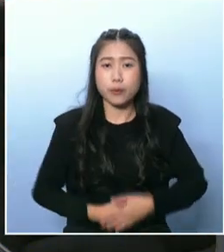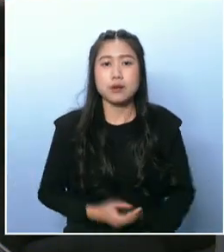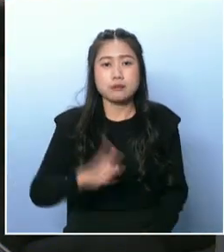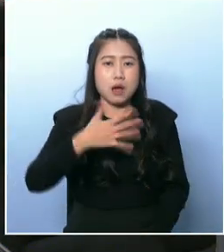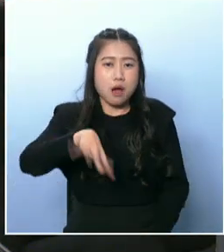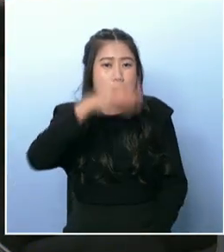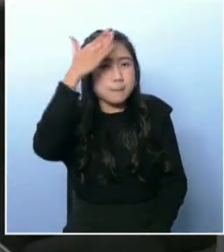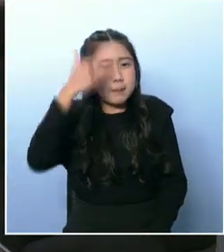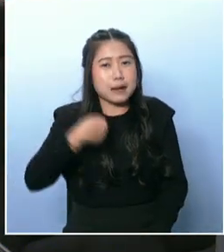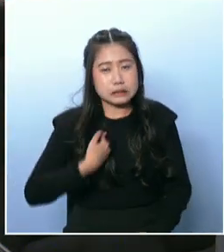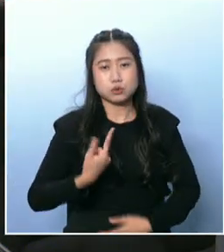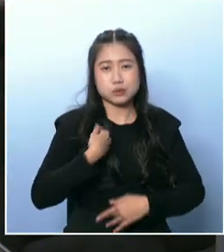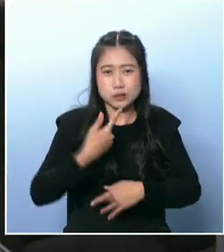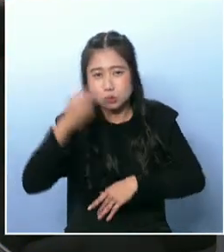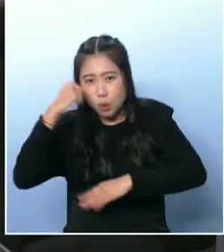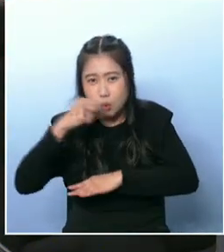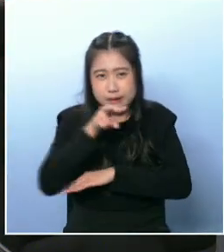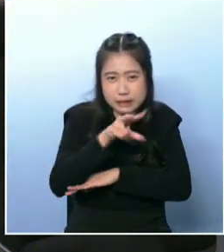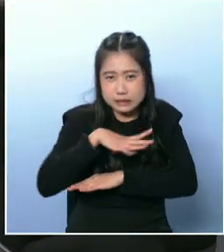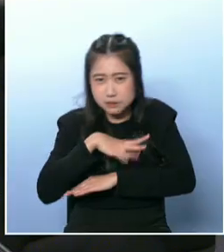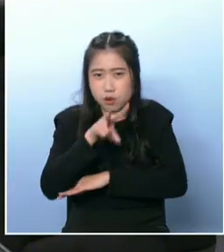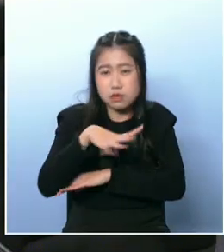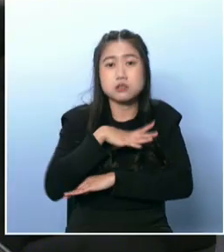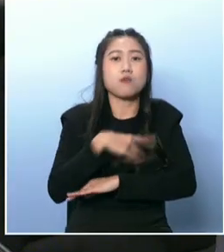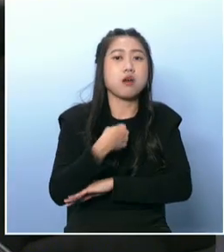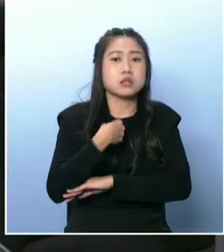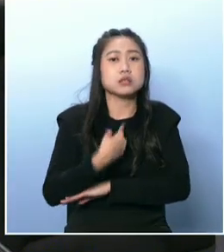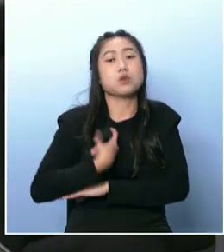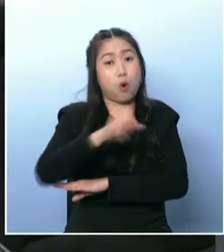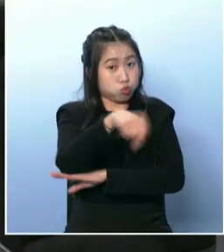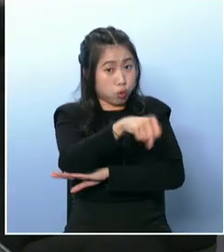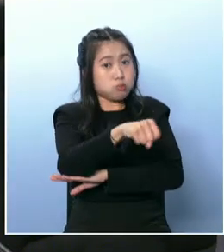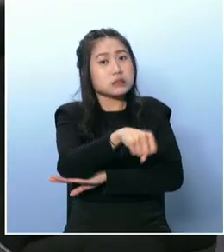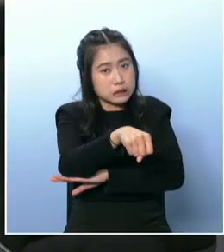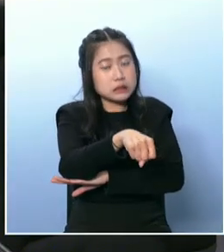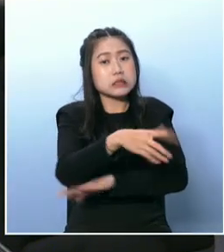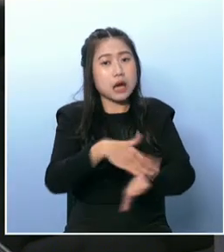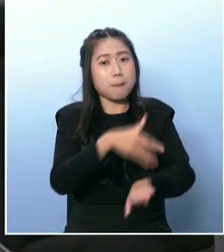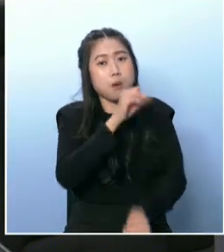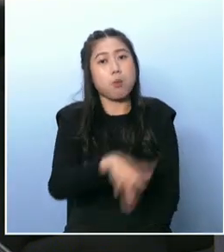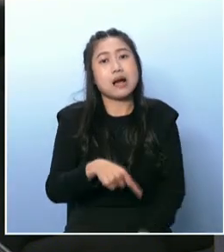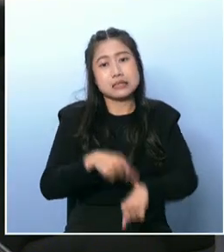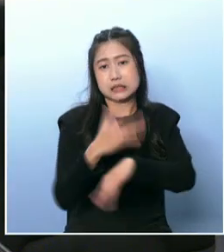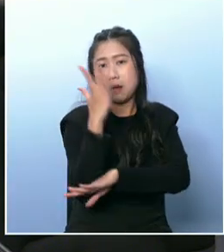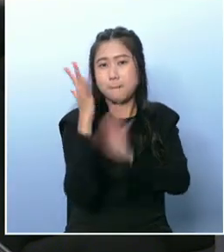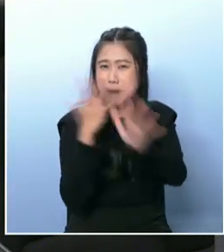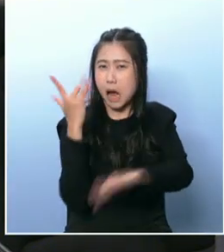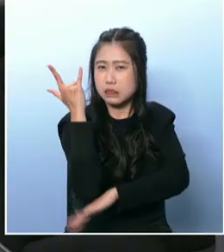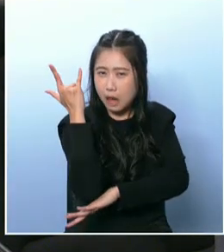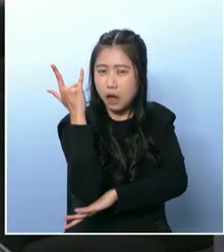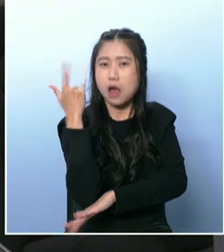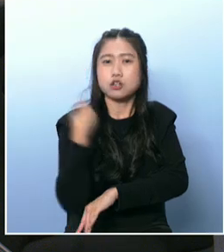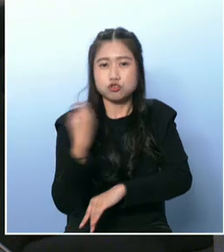to do so, but I hope you would appreciate that we are facing constraints. We agree with Dr. Tick that we would try